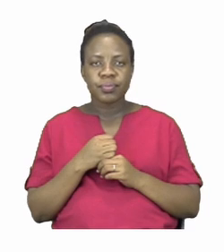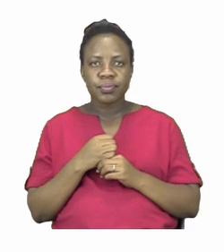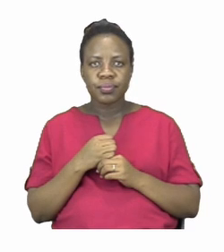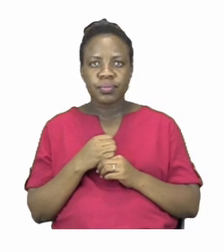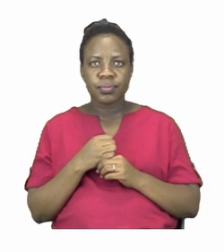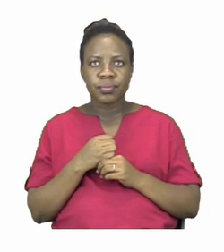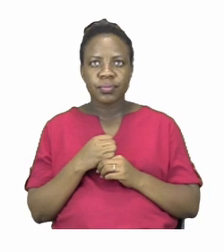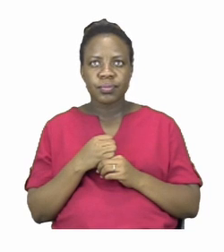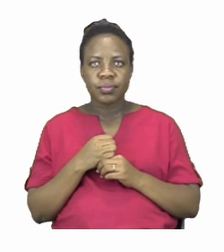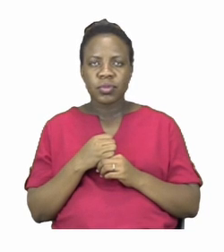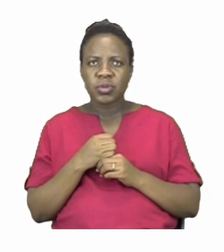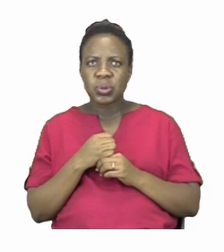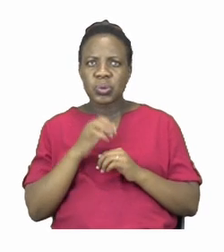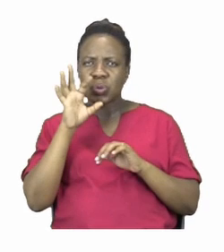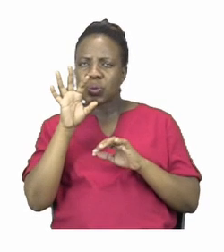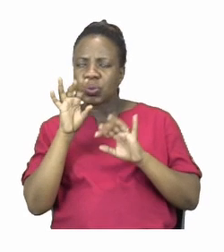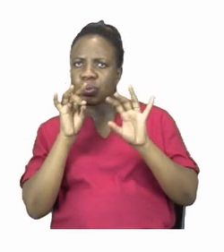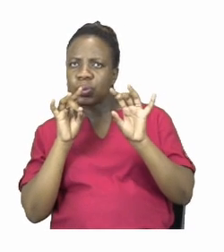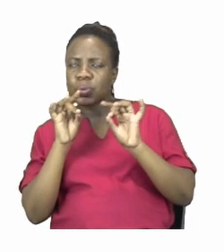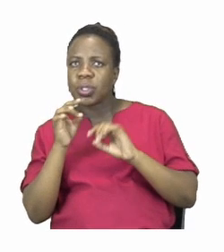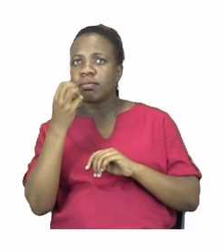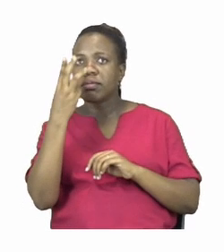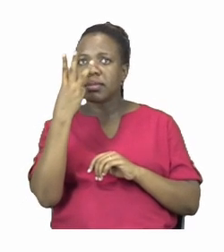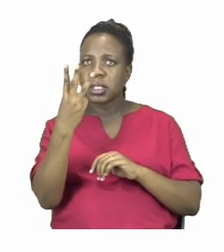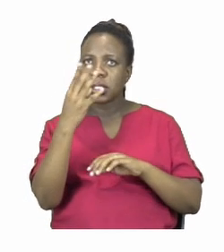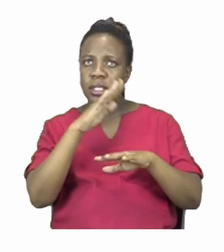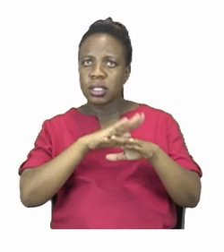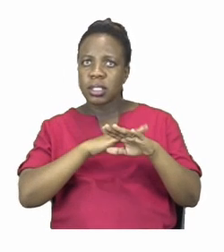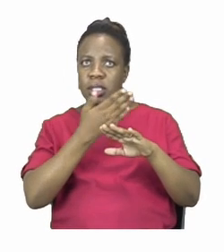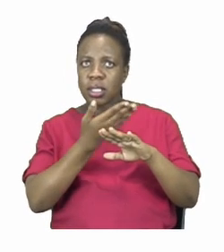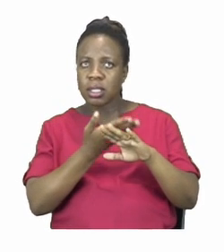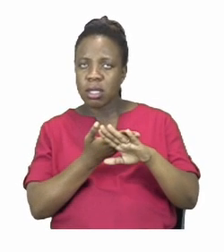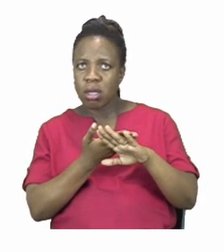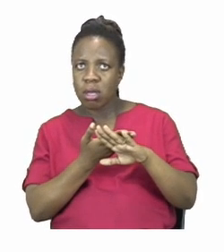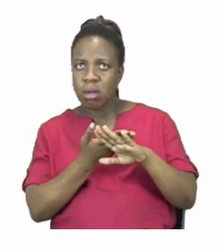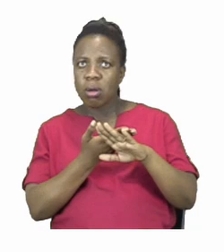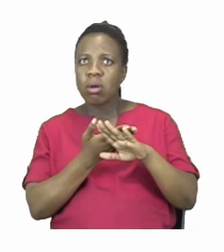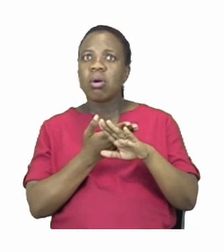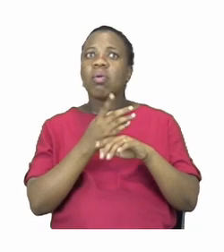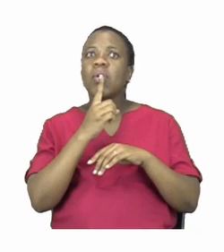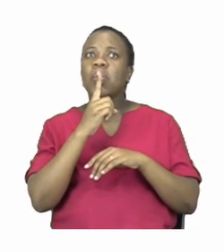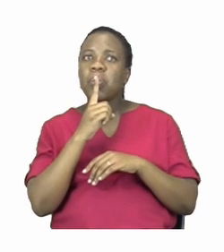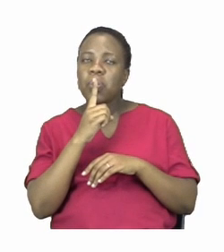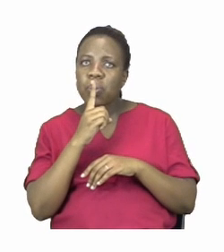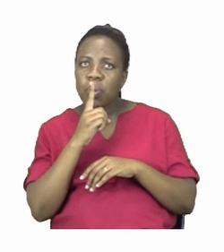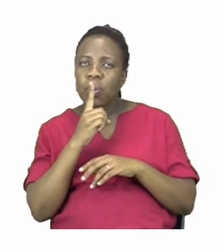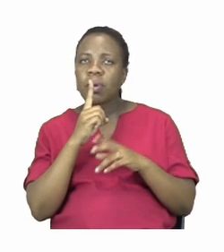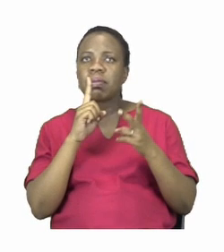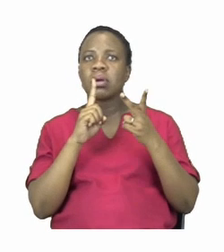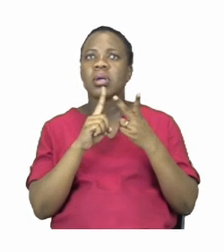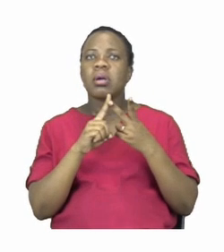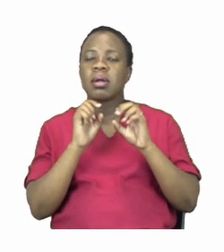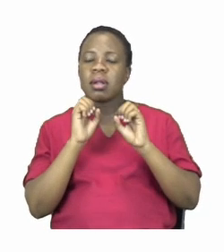of light, heat, and sound energy in the word search. Now boys and girls,